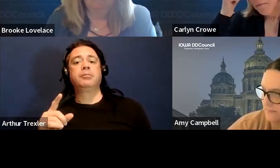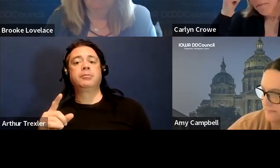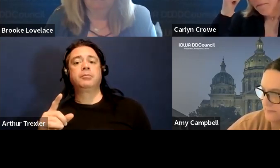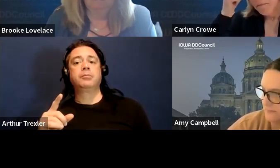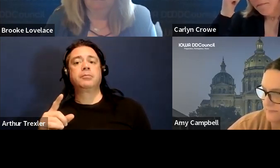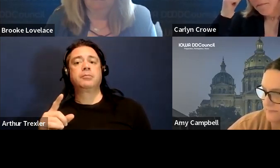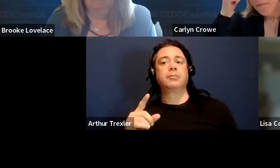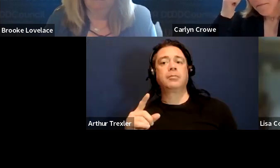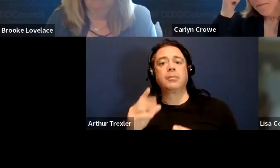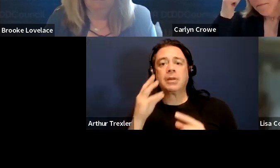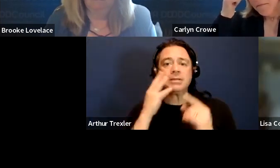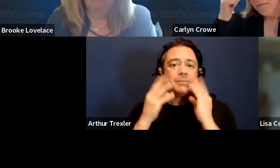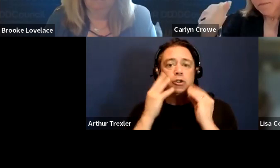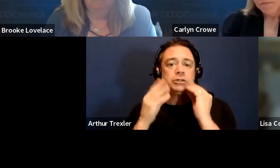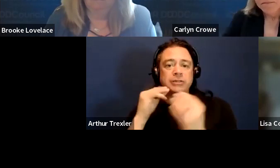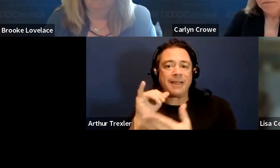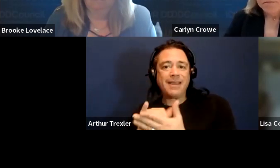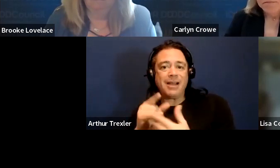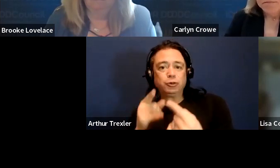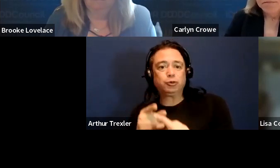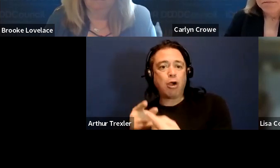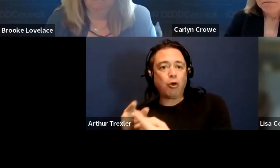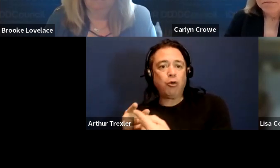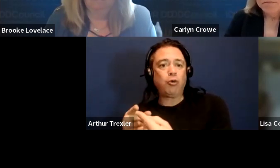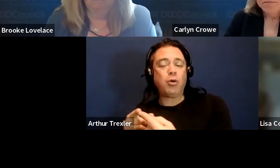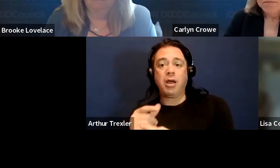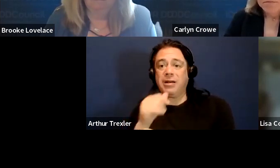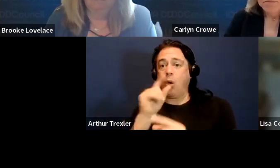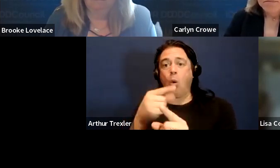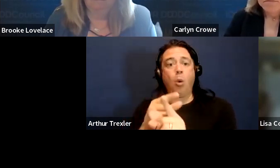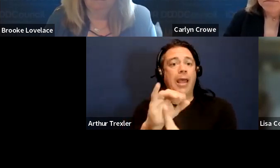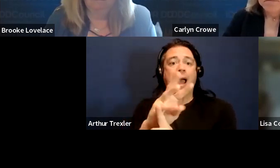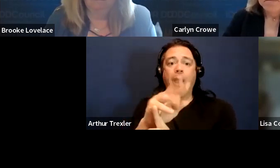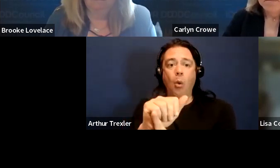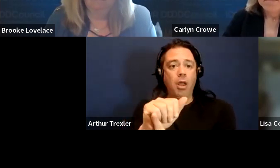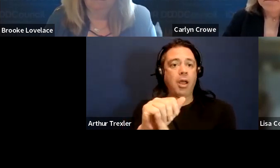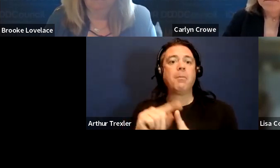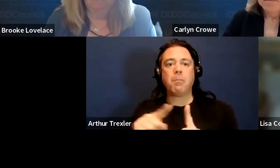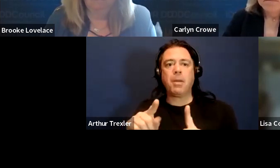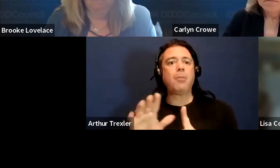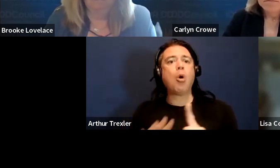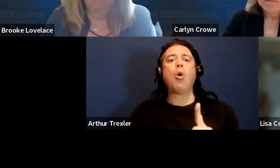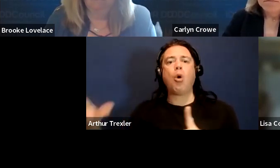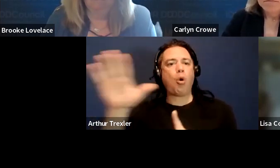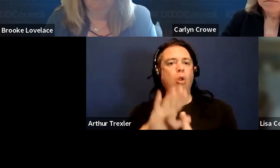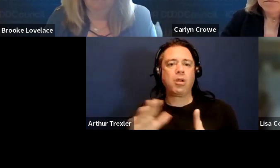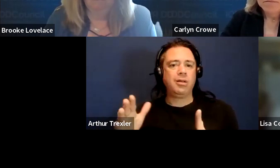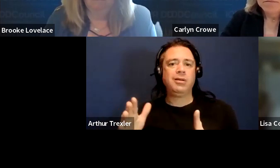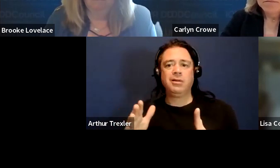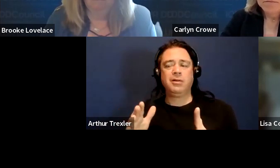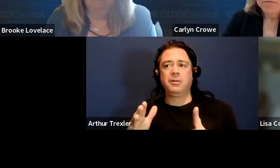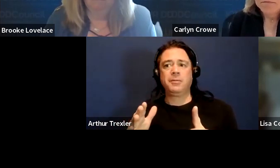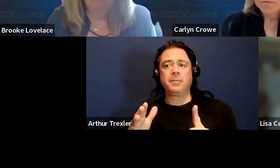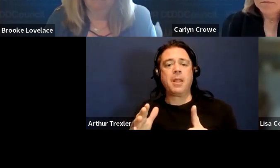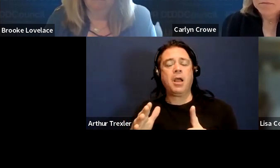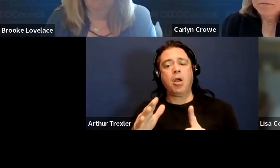experience the struggles that not only the state of Iowa has, but just in all with home and